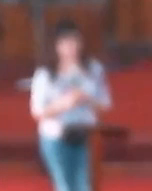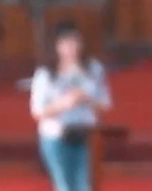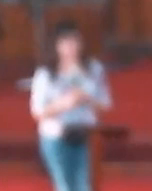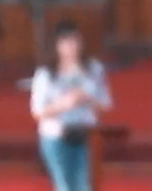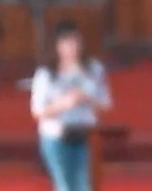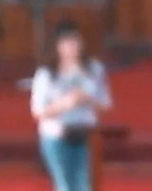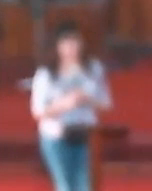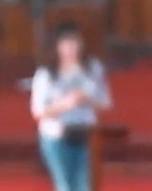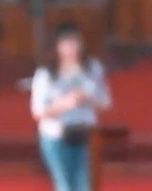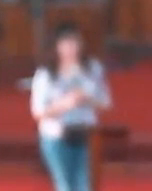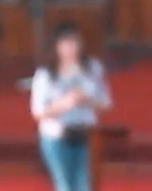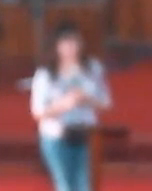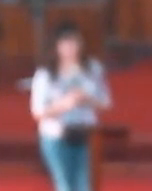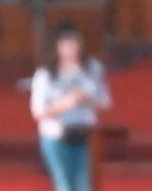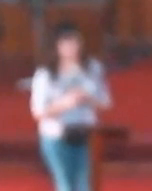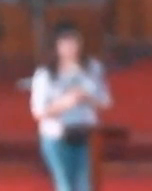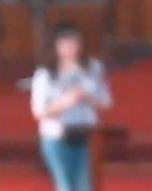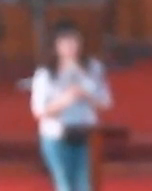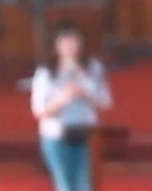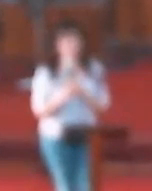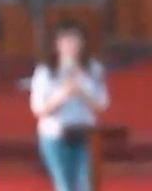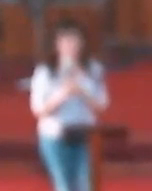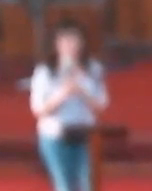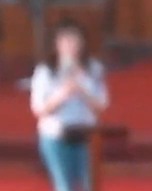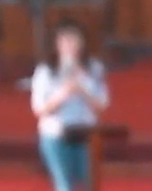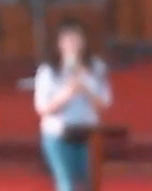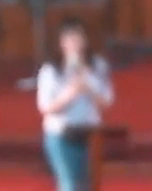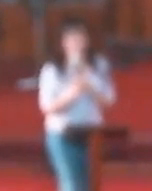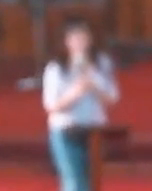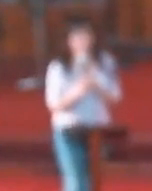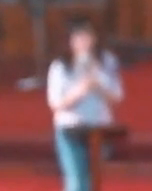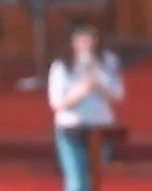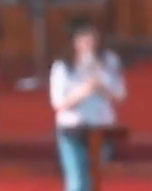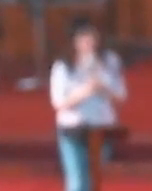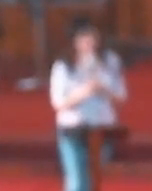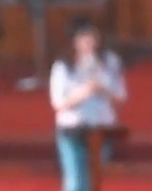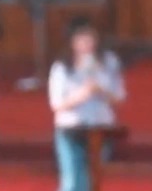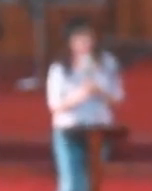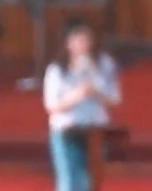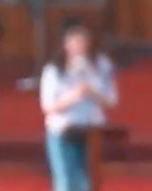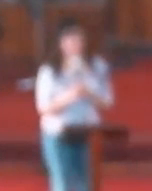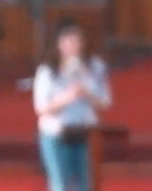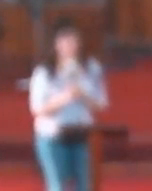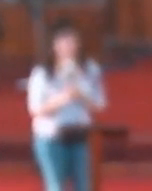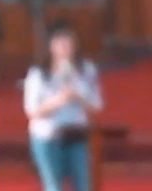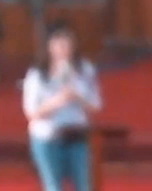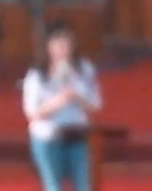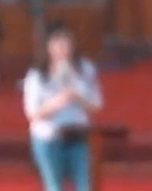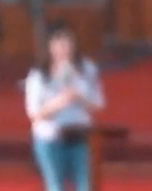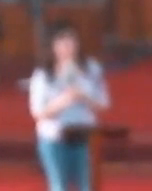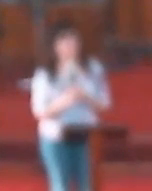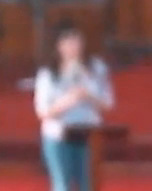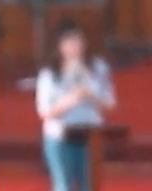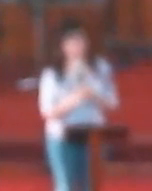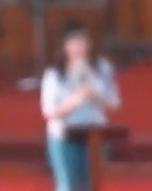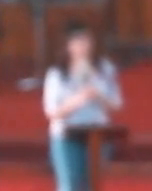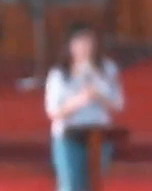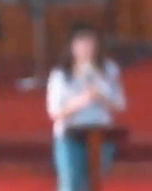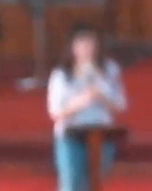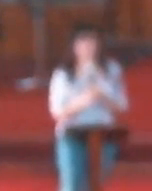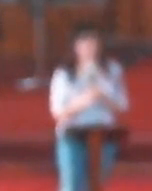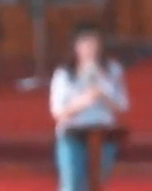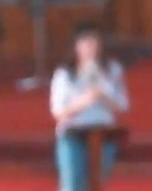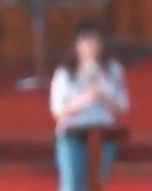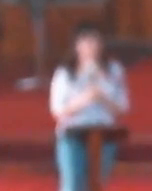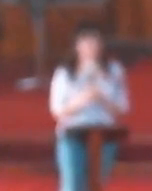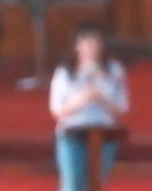que ha escrito muchos libros. There's a preacher that comes out on TV and he's written many books. No es el único que habla estas cosas,